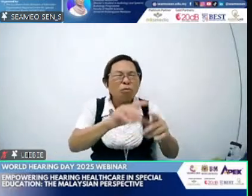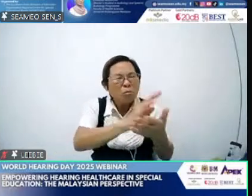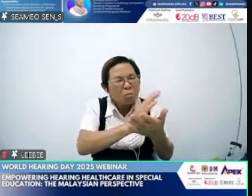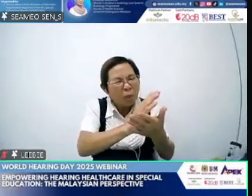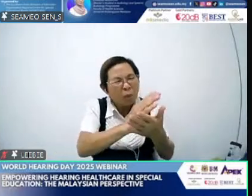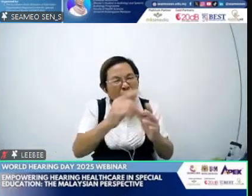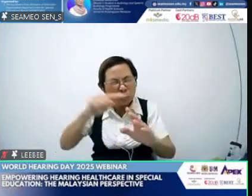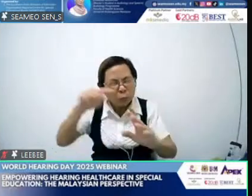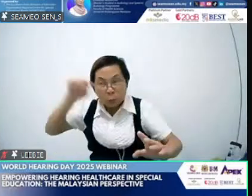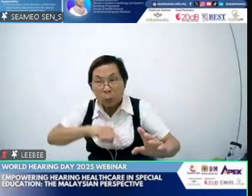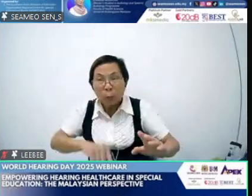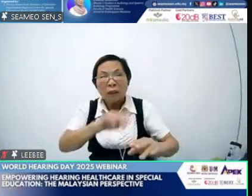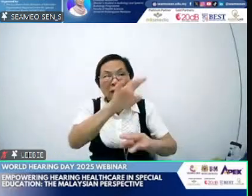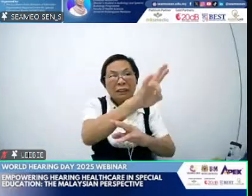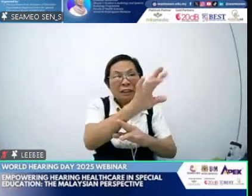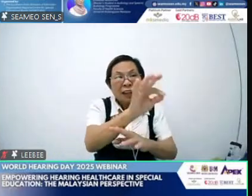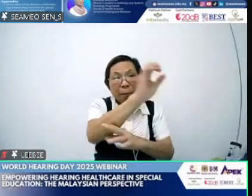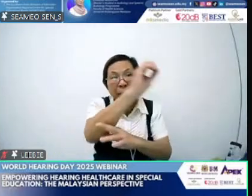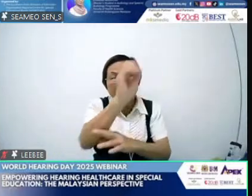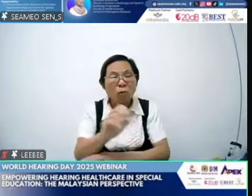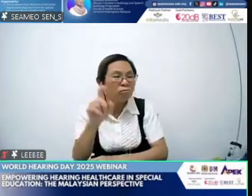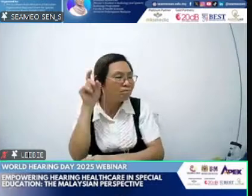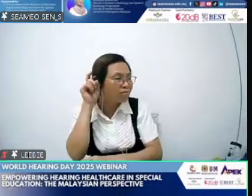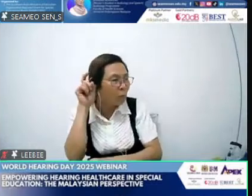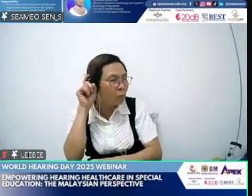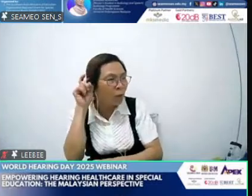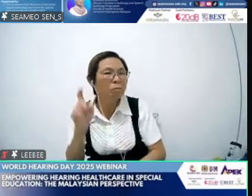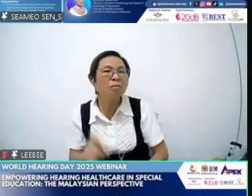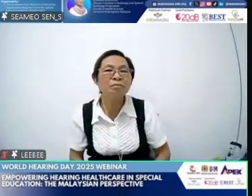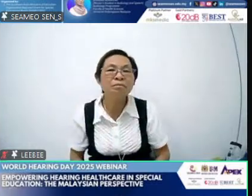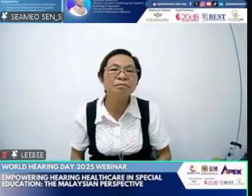and 79% wore hearing aids bilaterally.